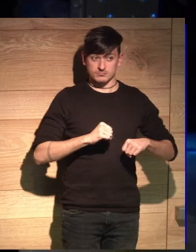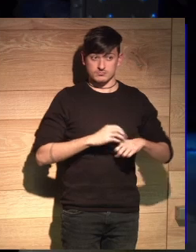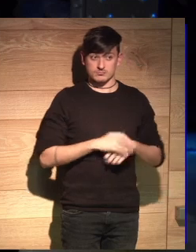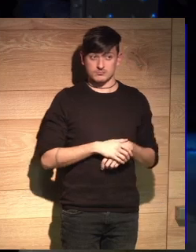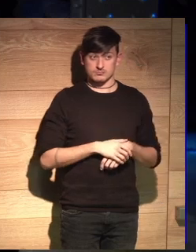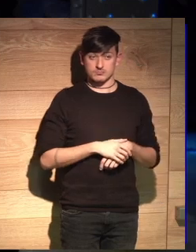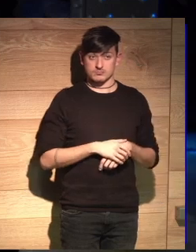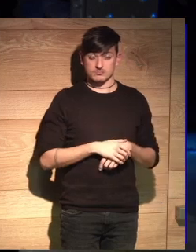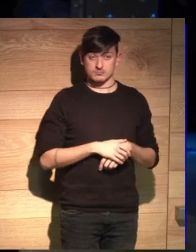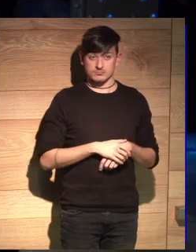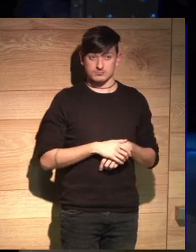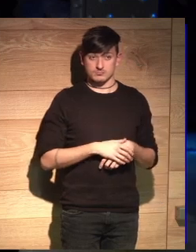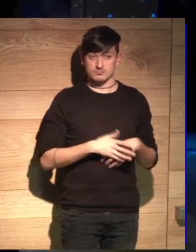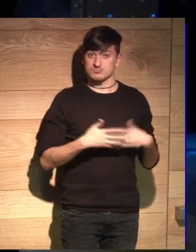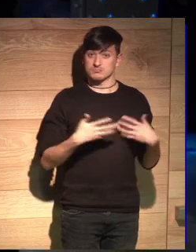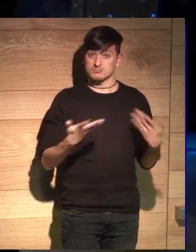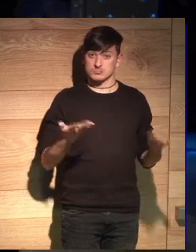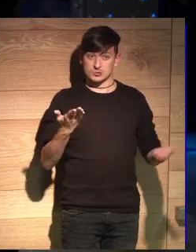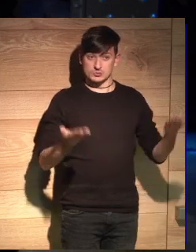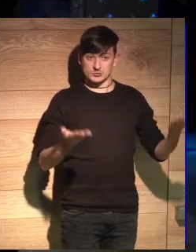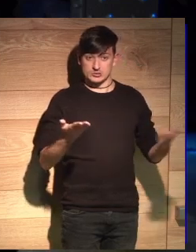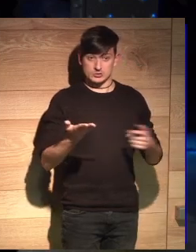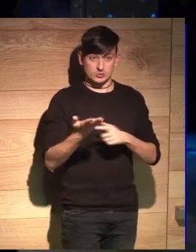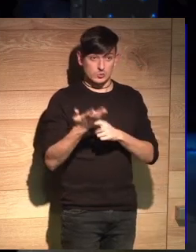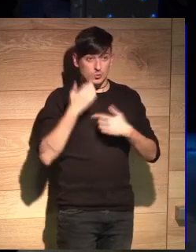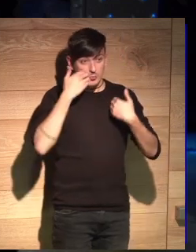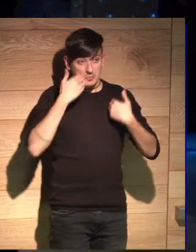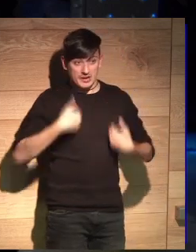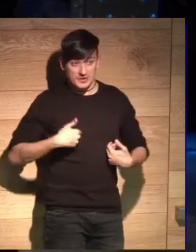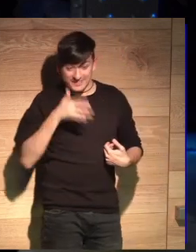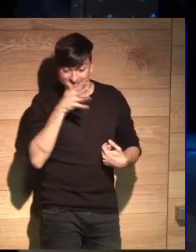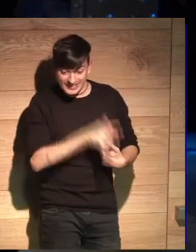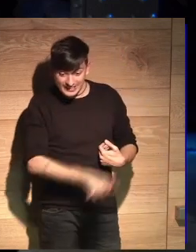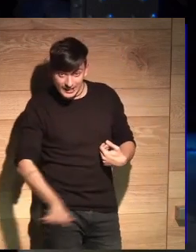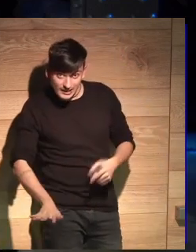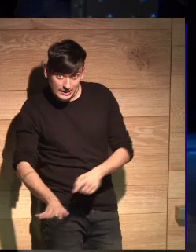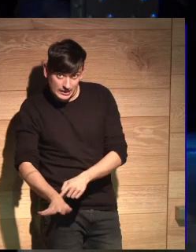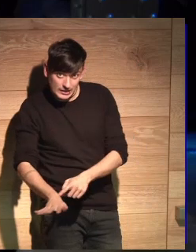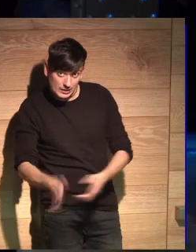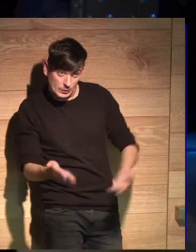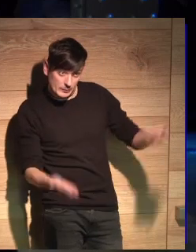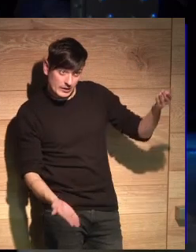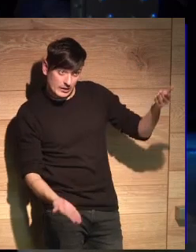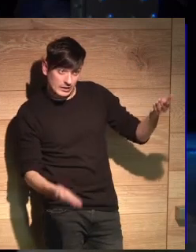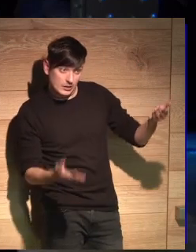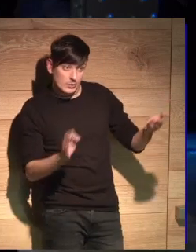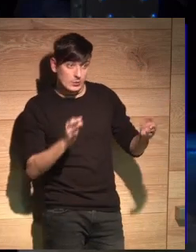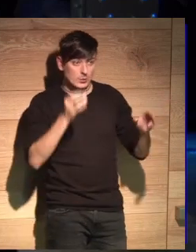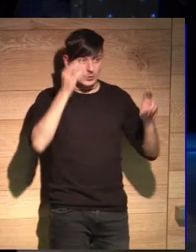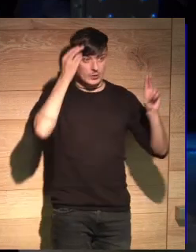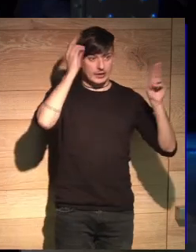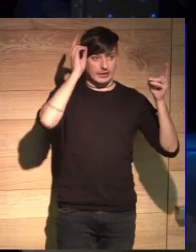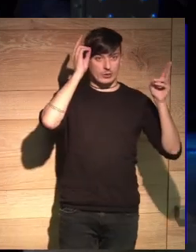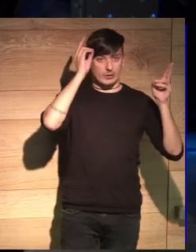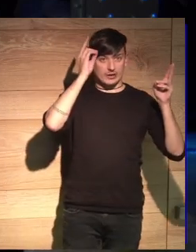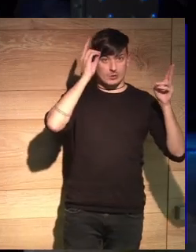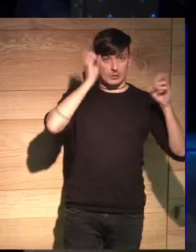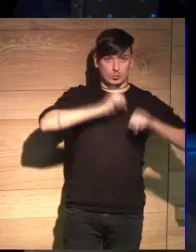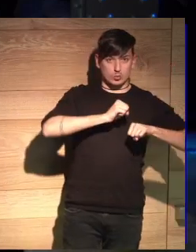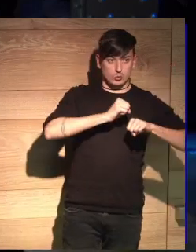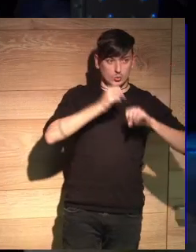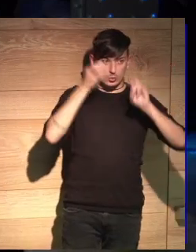the index finger never always works, with a child human, and we compare, I don't know, a